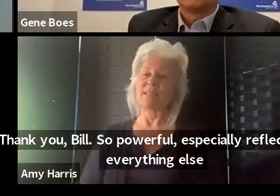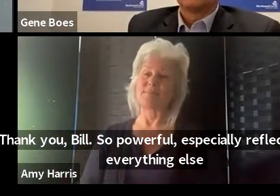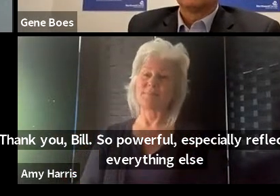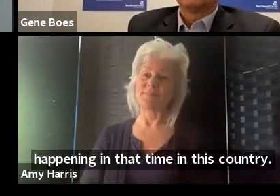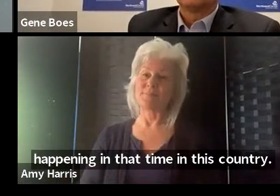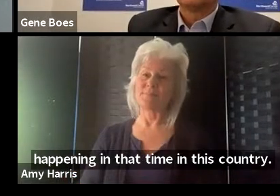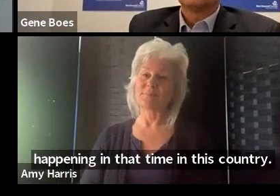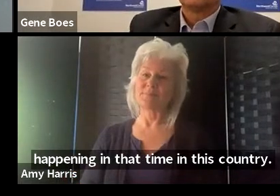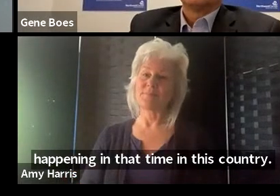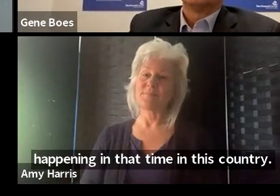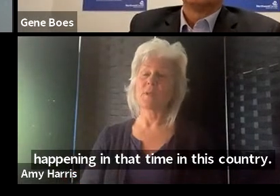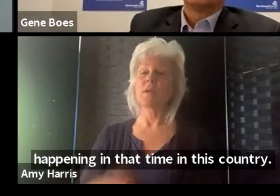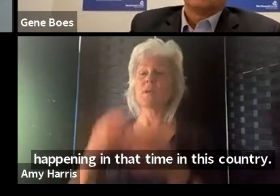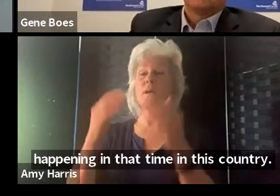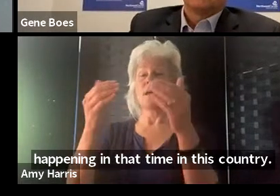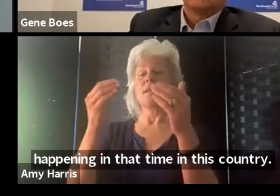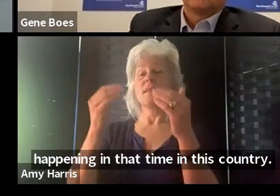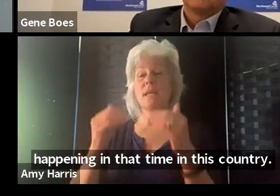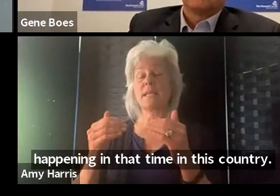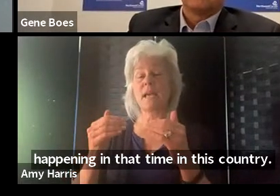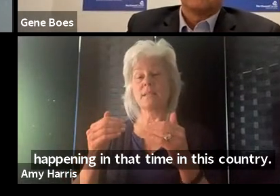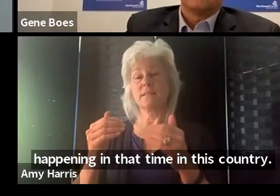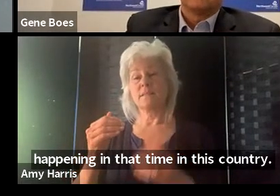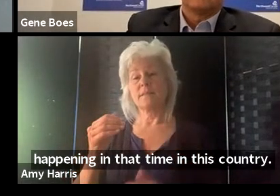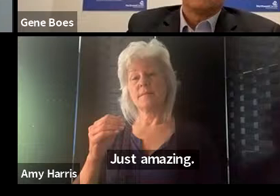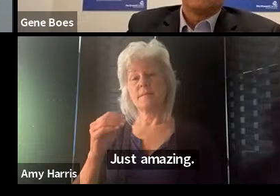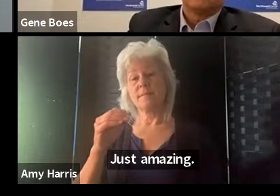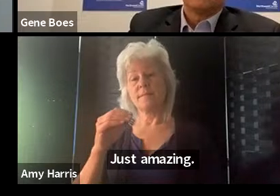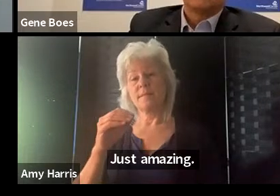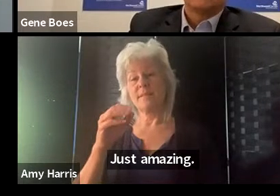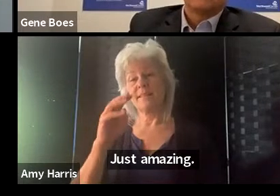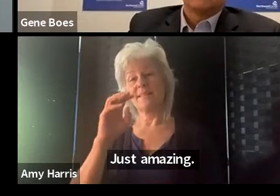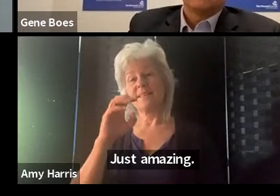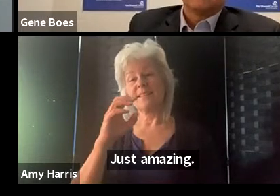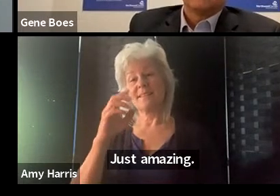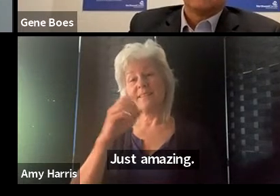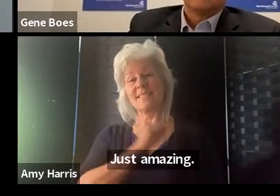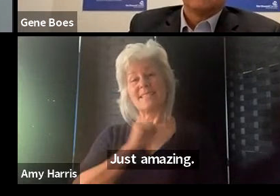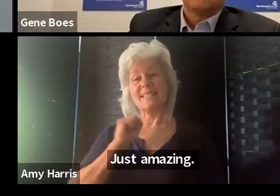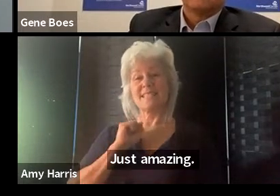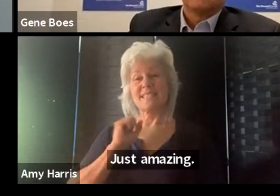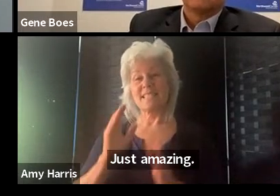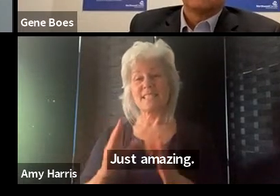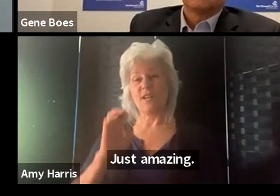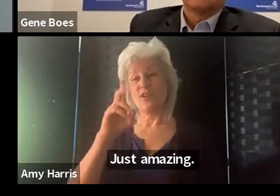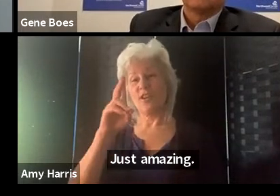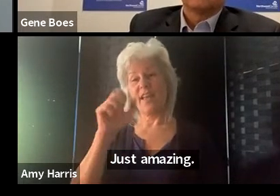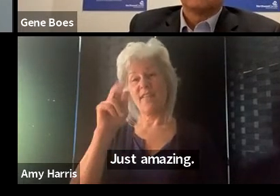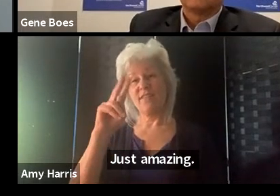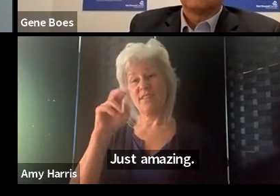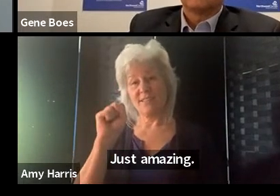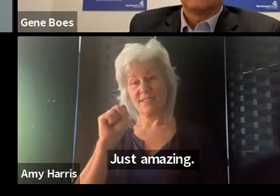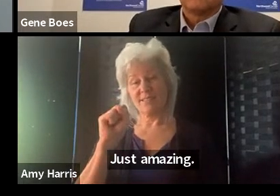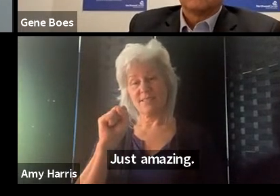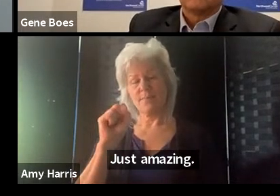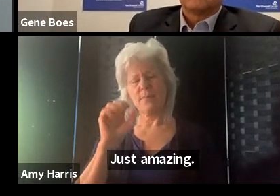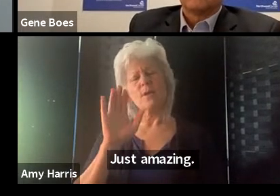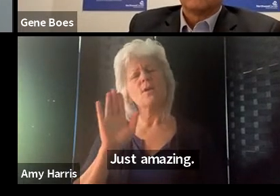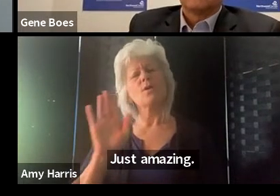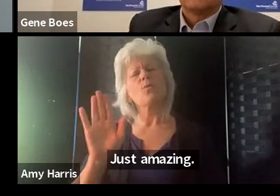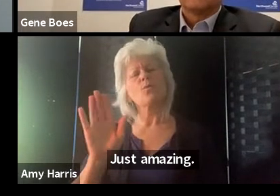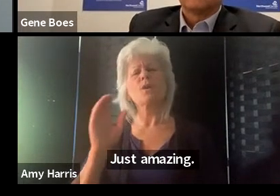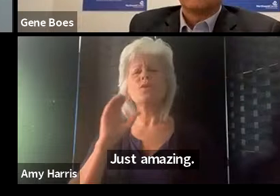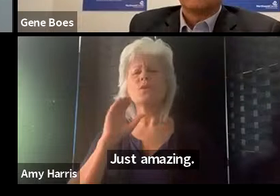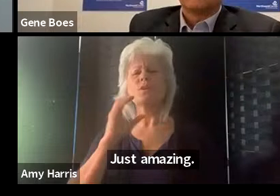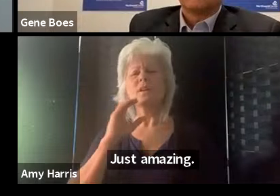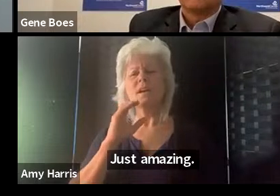My next question is for Senator Evans. Senator Evans, when your cousin Cecile and the Education for